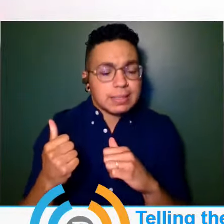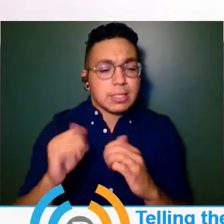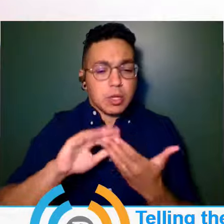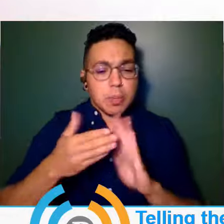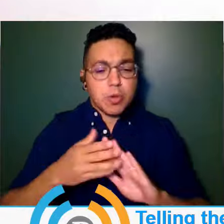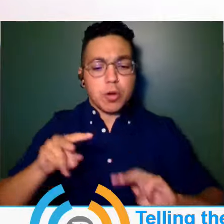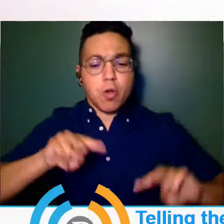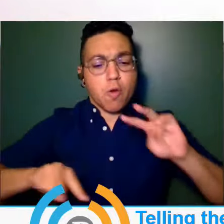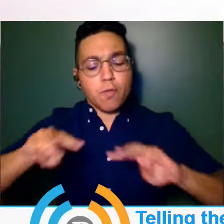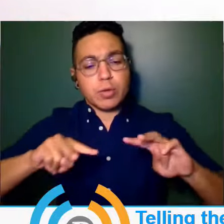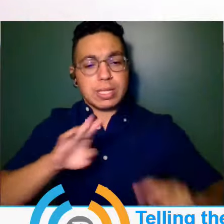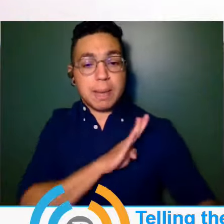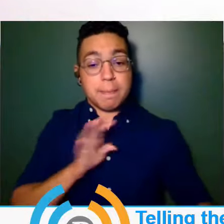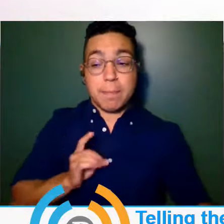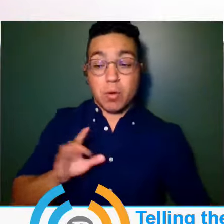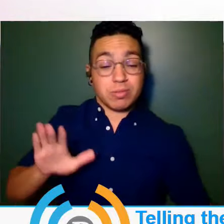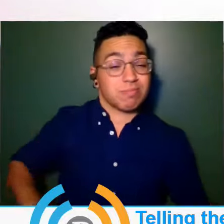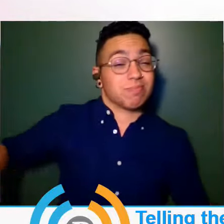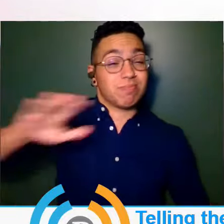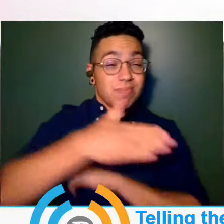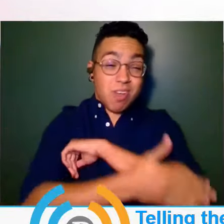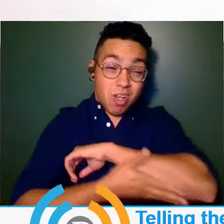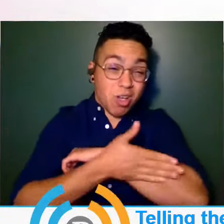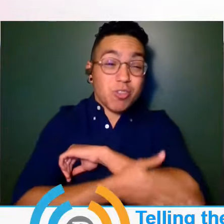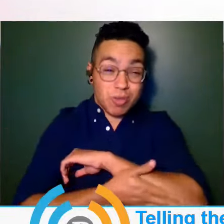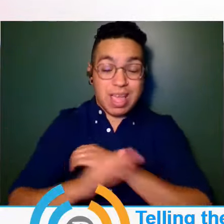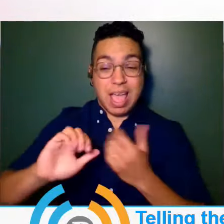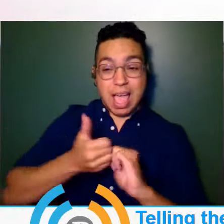boards in the nation, how it's currently constructed.